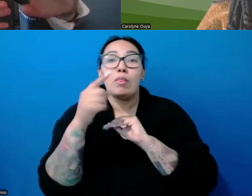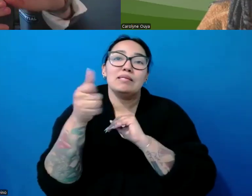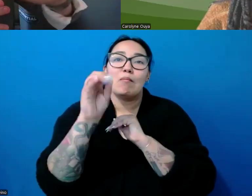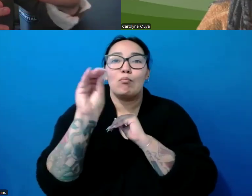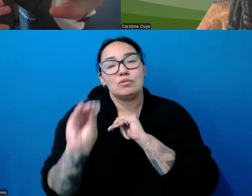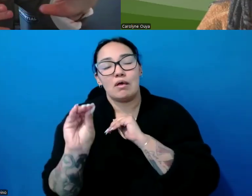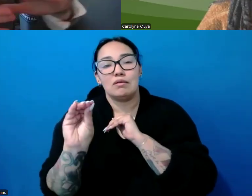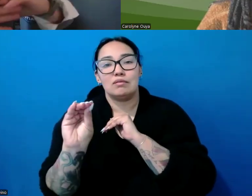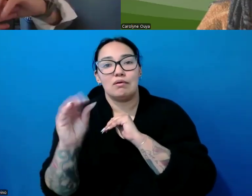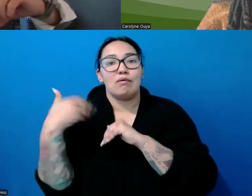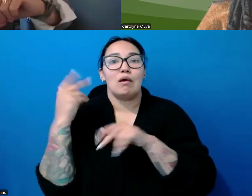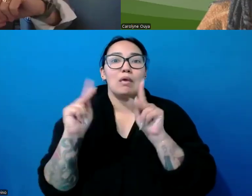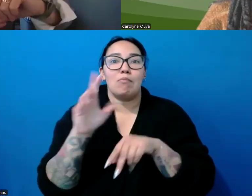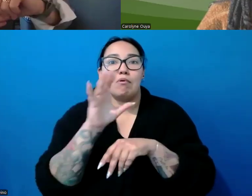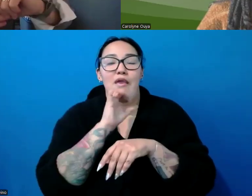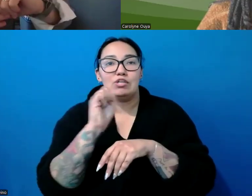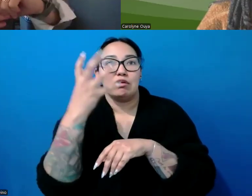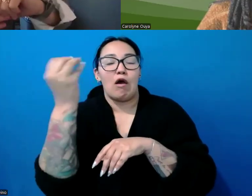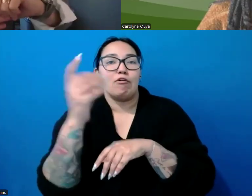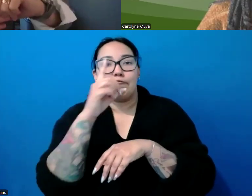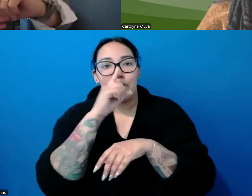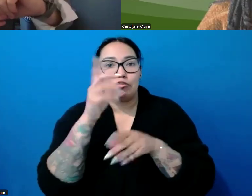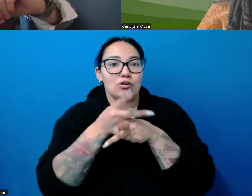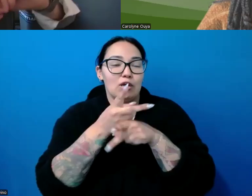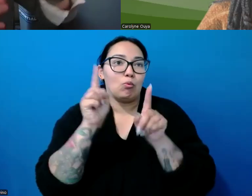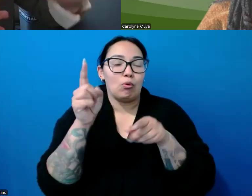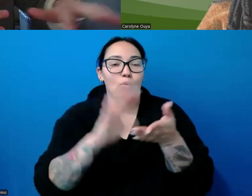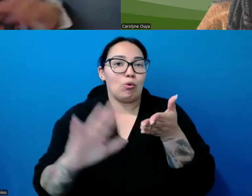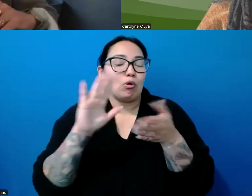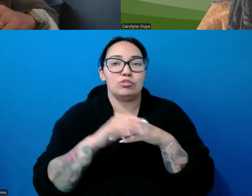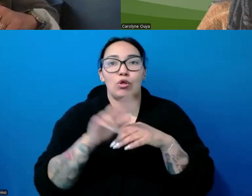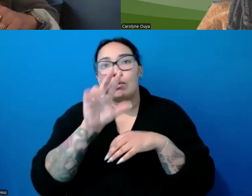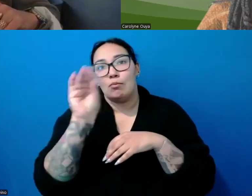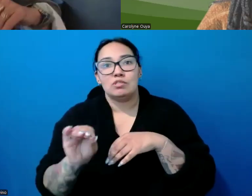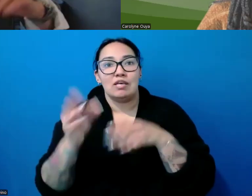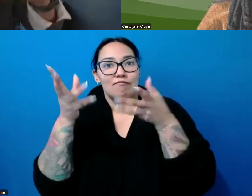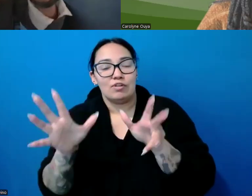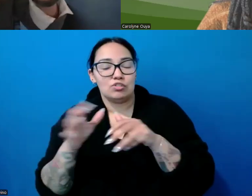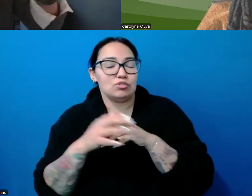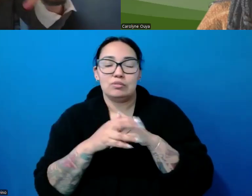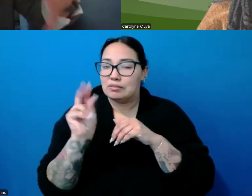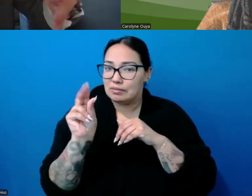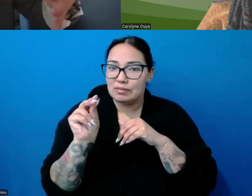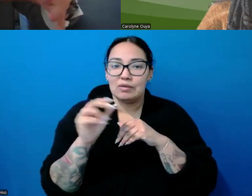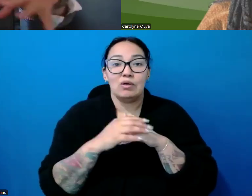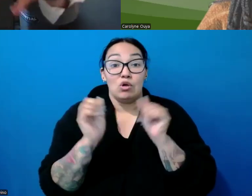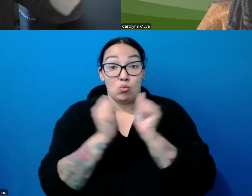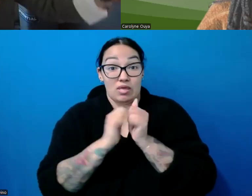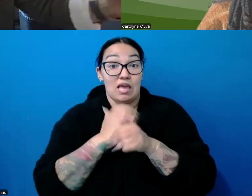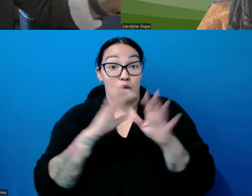of young people aging out of foster care will go to college and 3% will finish. We've got in our